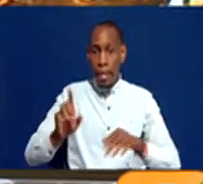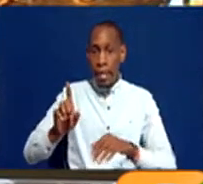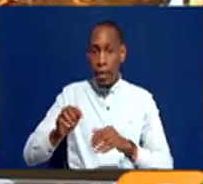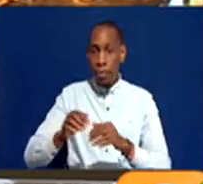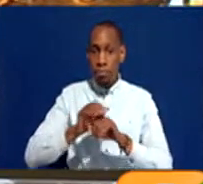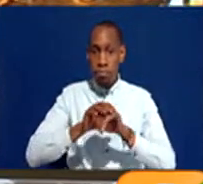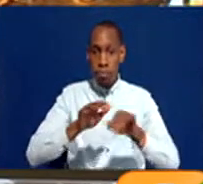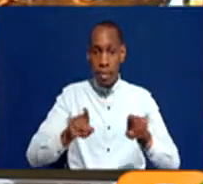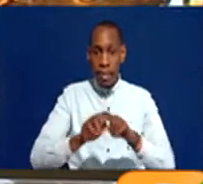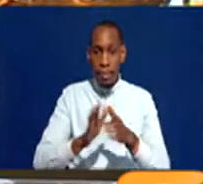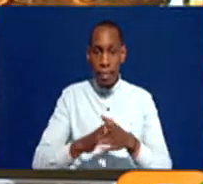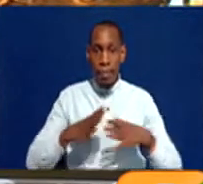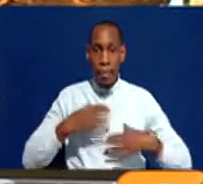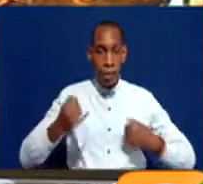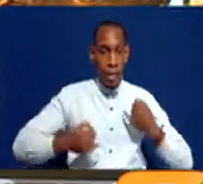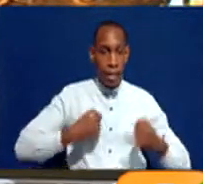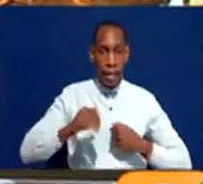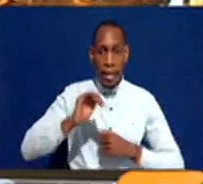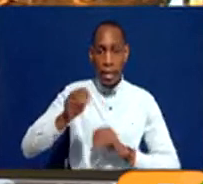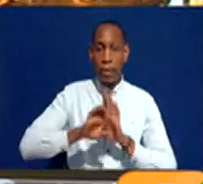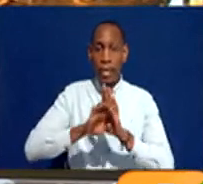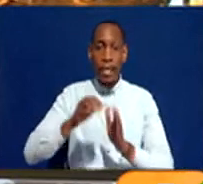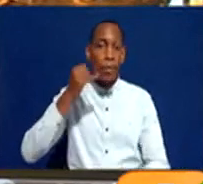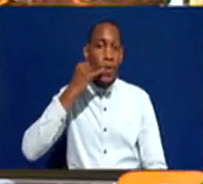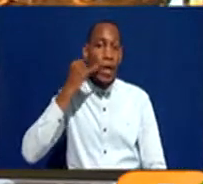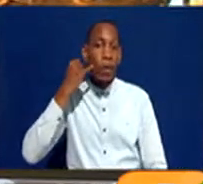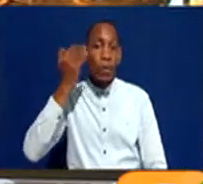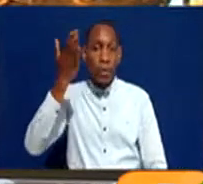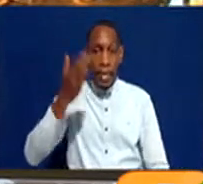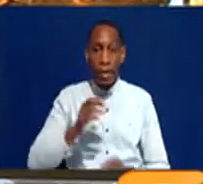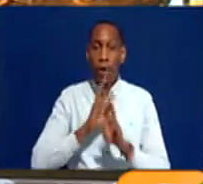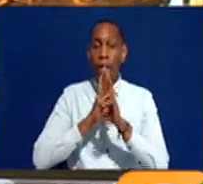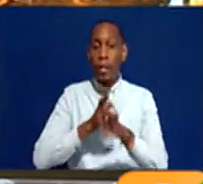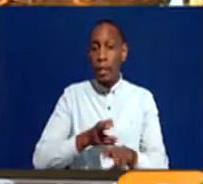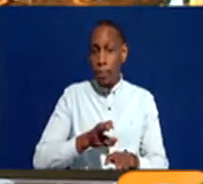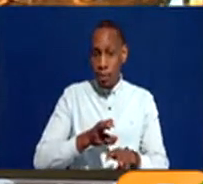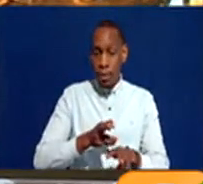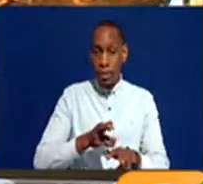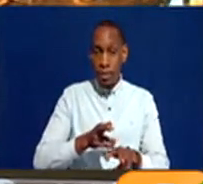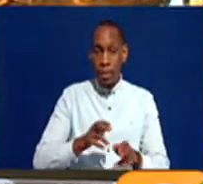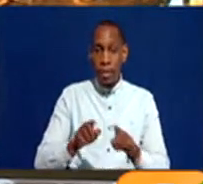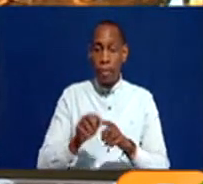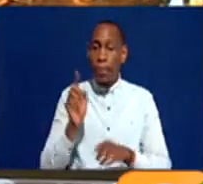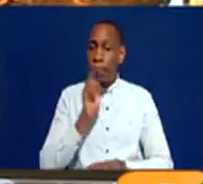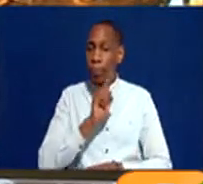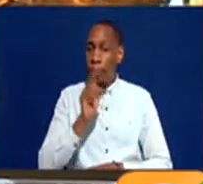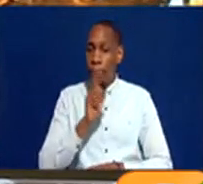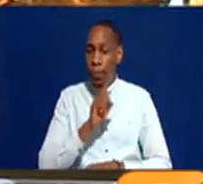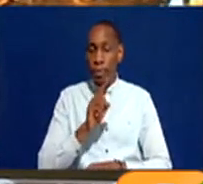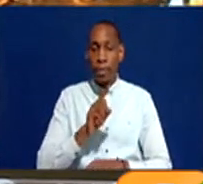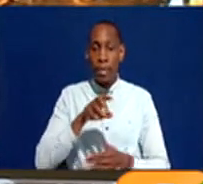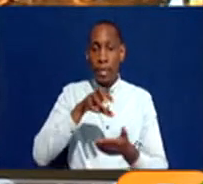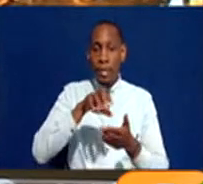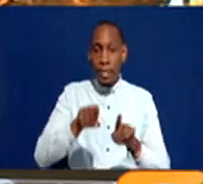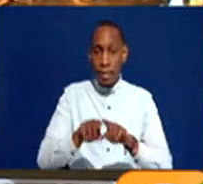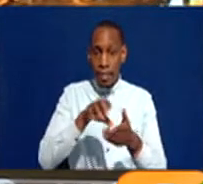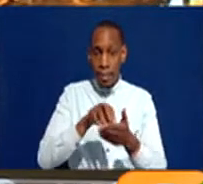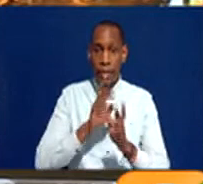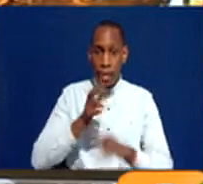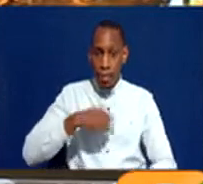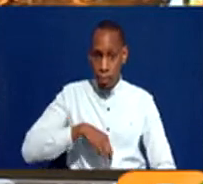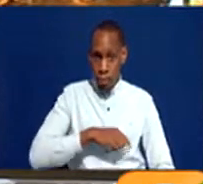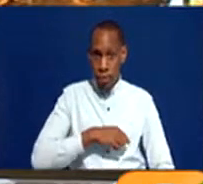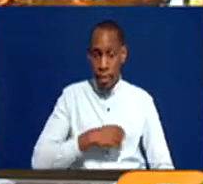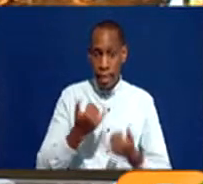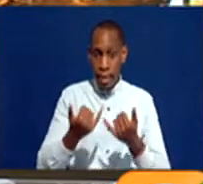borders, with revelers from cities such as Nakuru now reporting the prevalence of such tactics. And as Marianne